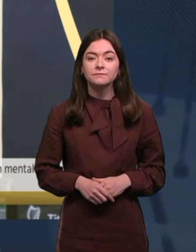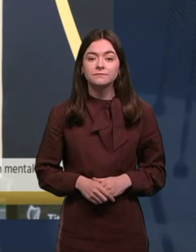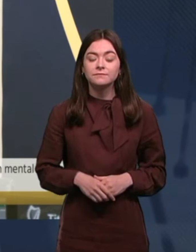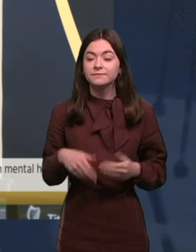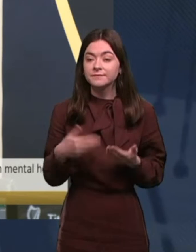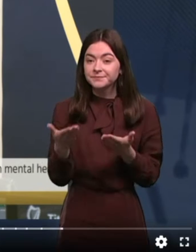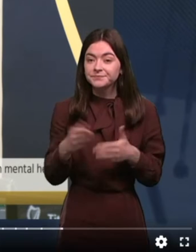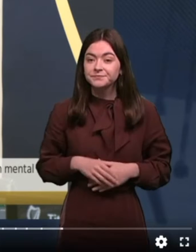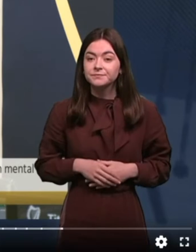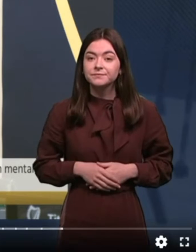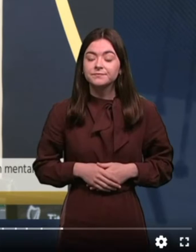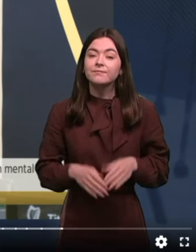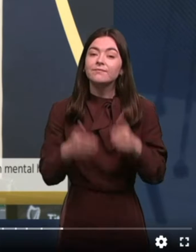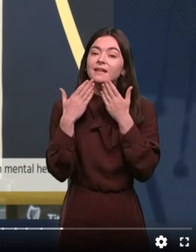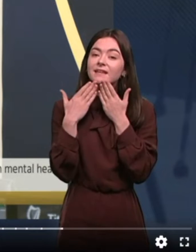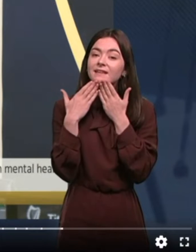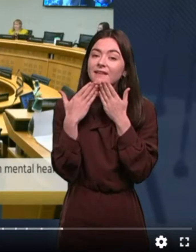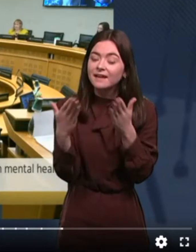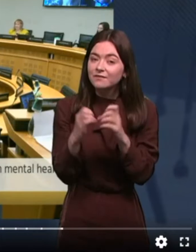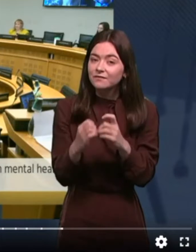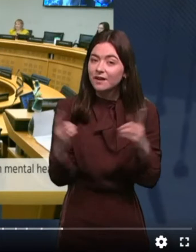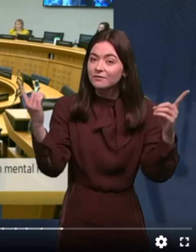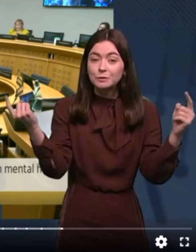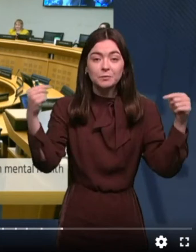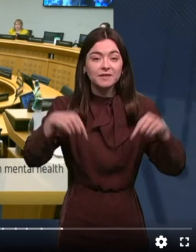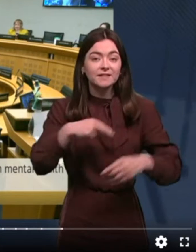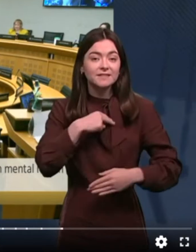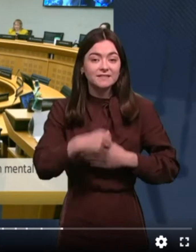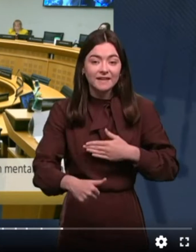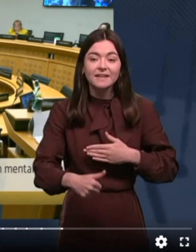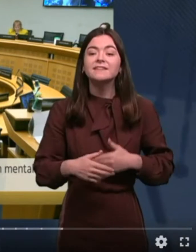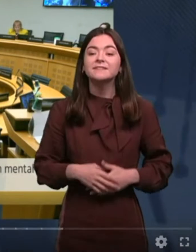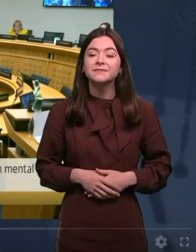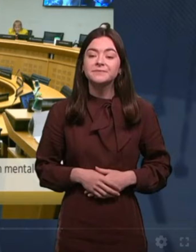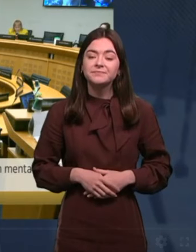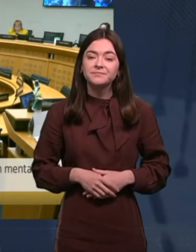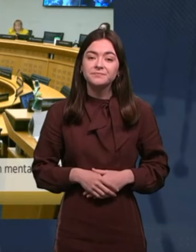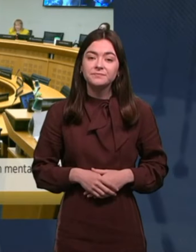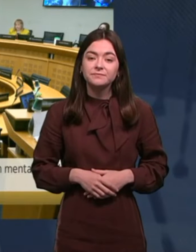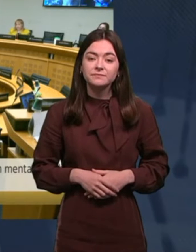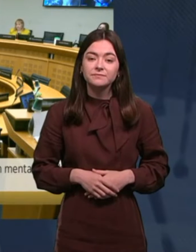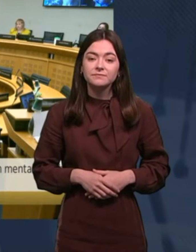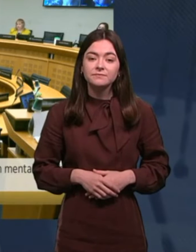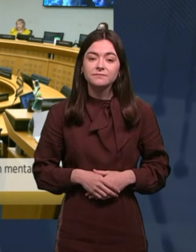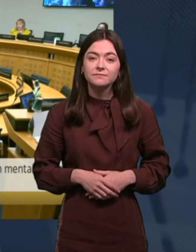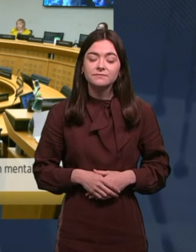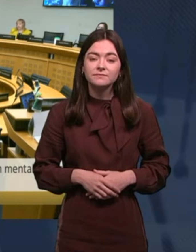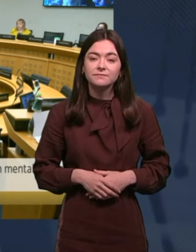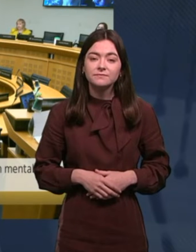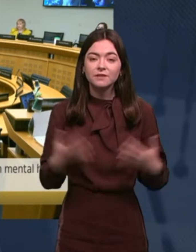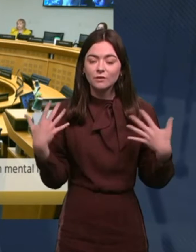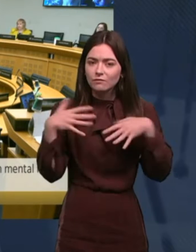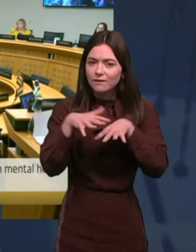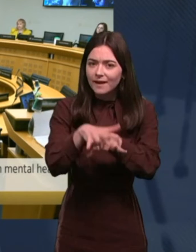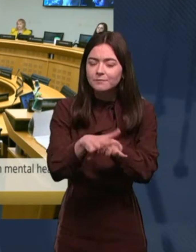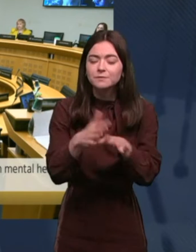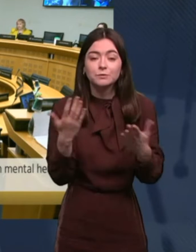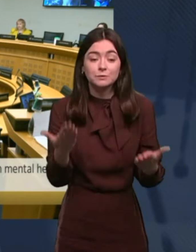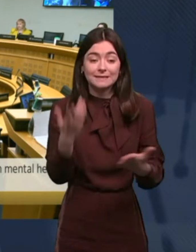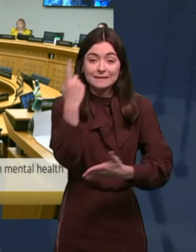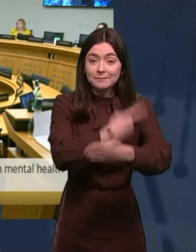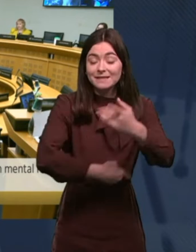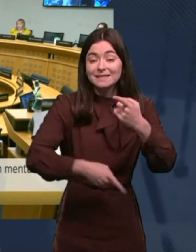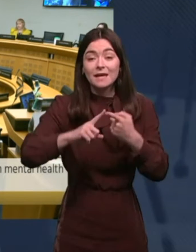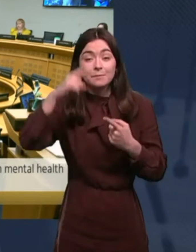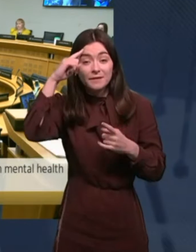And thanks to everybody for coming into the committee today, and Joe for joining us remotely. The overlaps and intersectionalities of disability